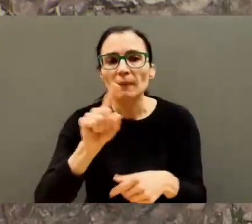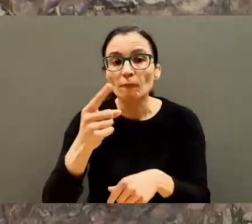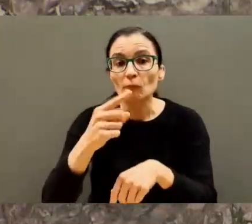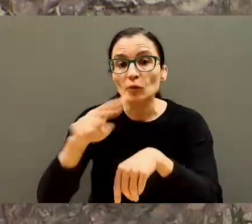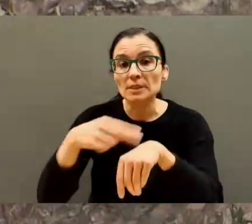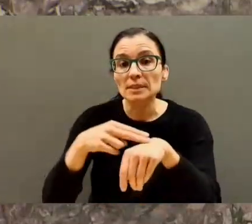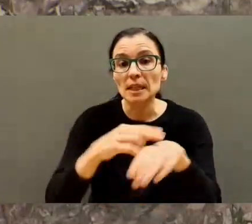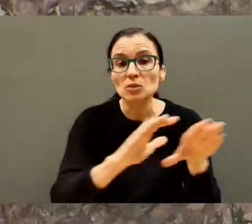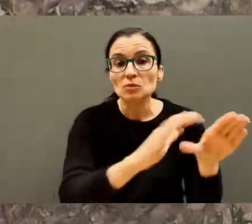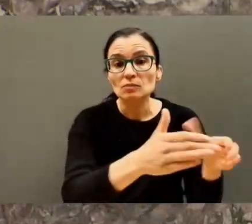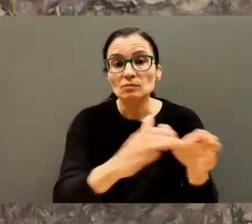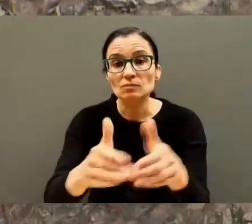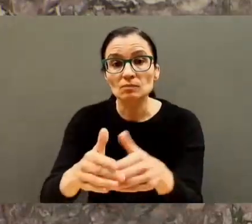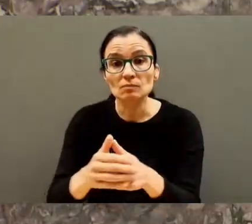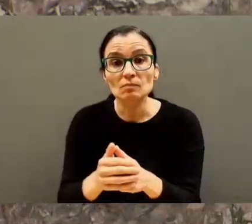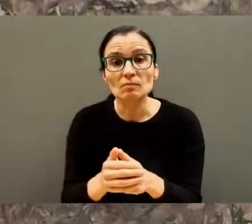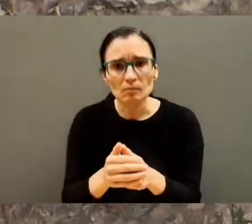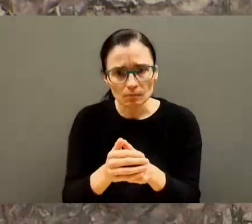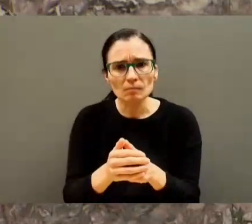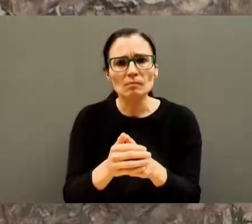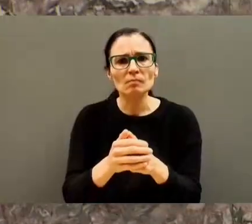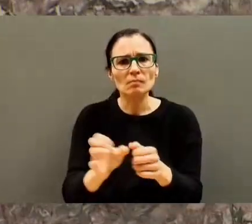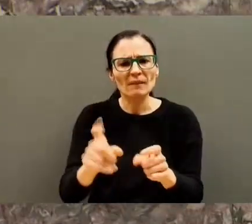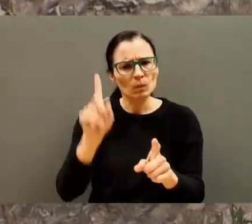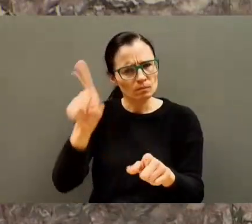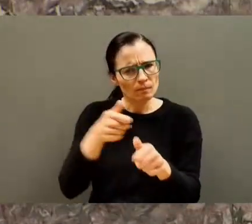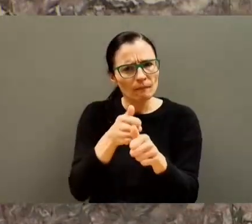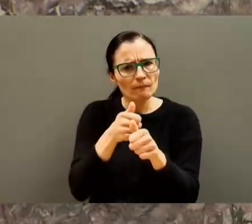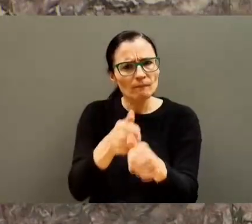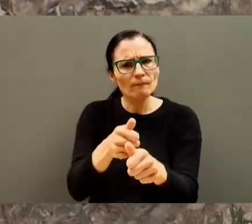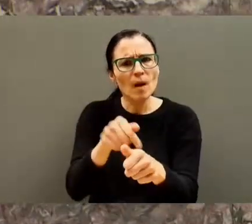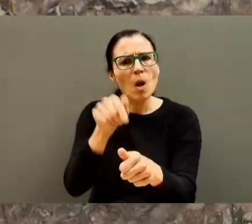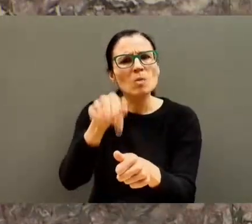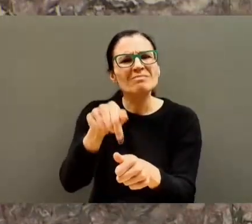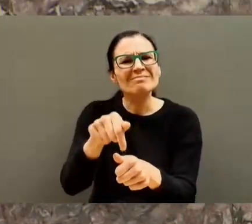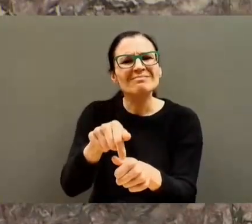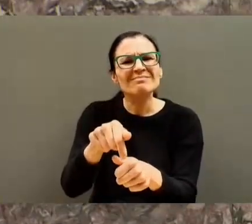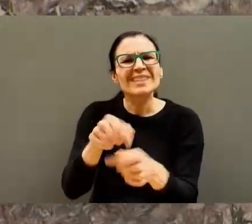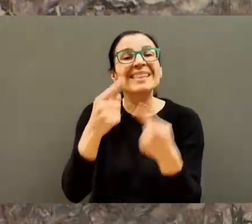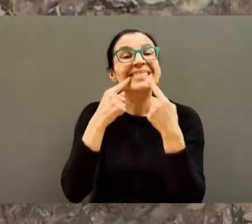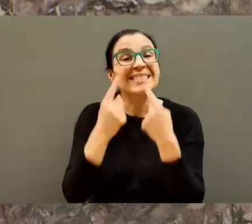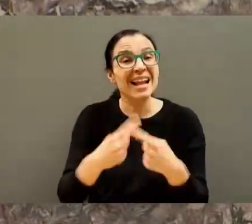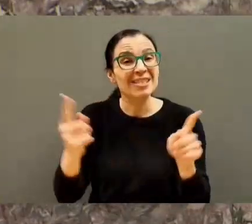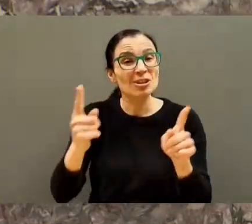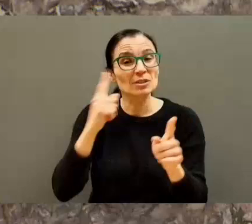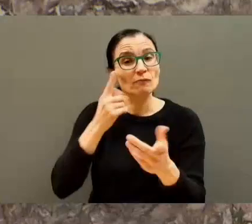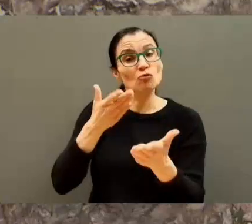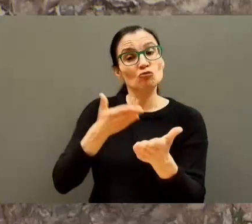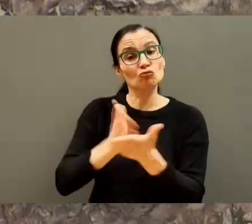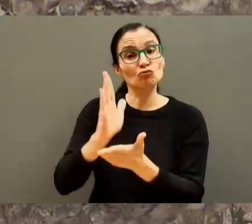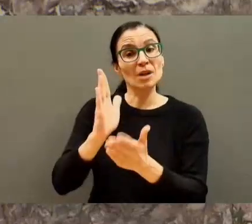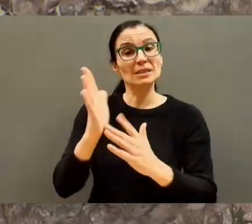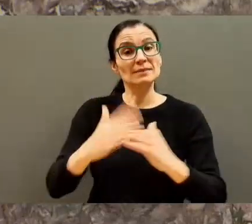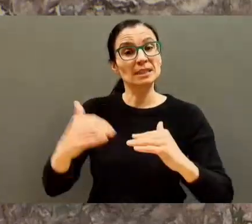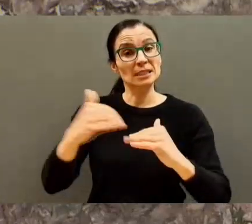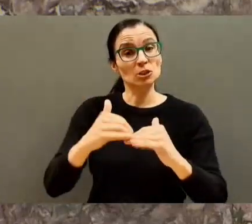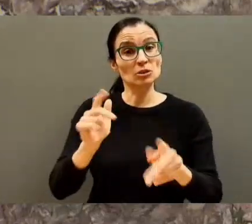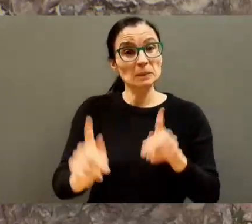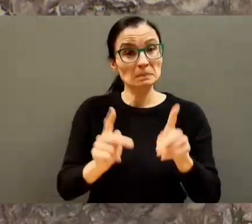under the Declaration of the Rights of Indigenous Peoples Act. Mr. Speaker, that's why it's important that we take this work